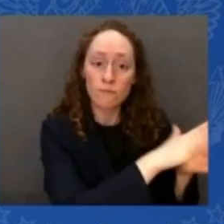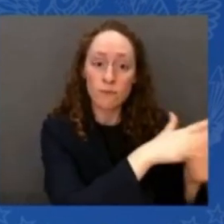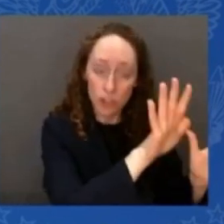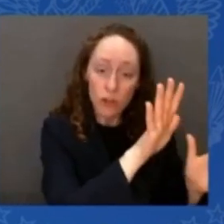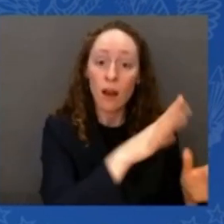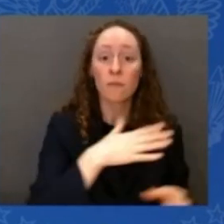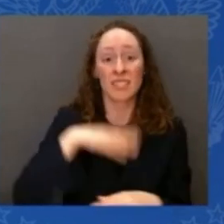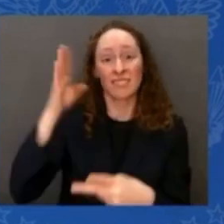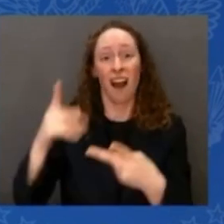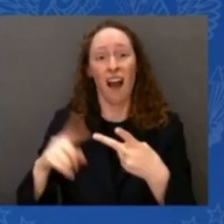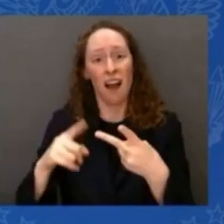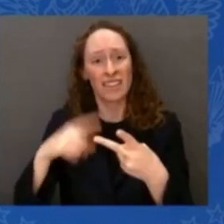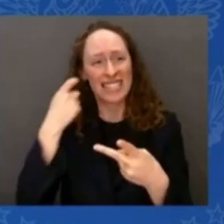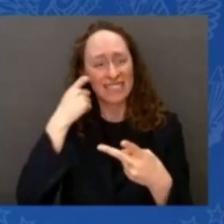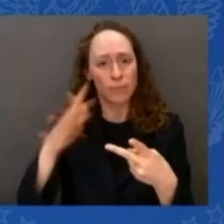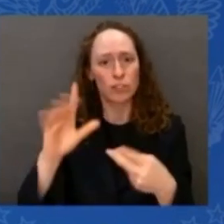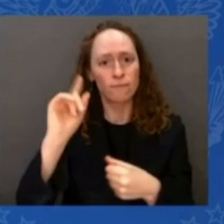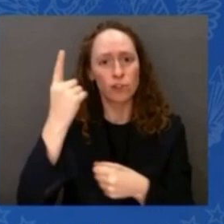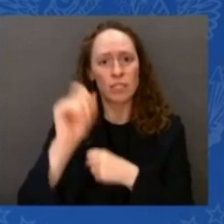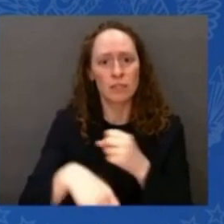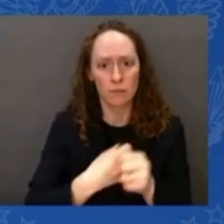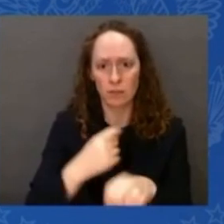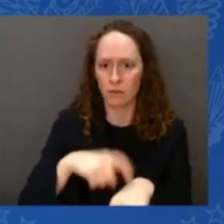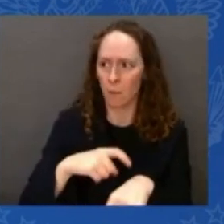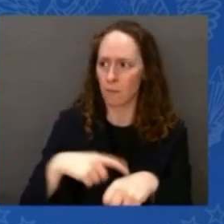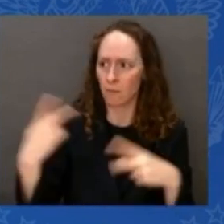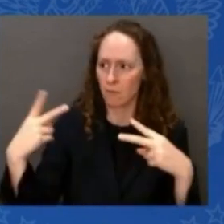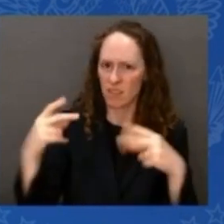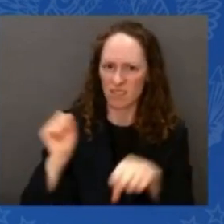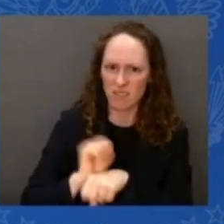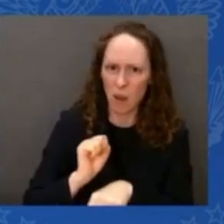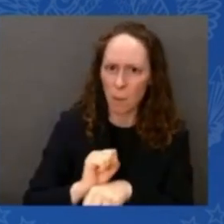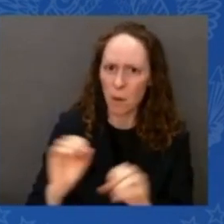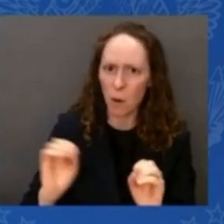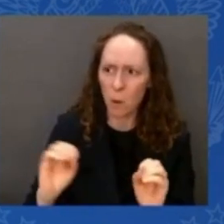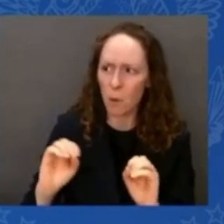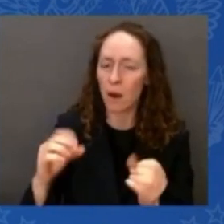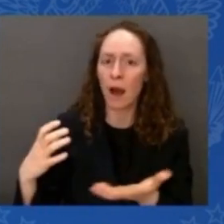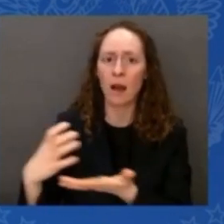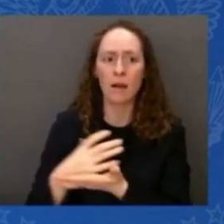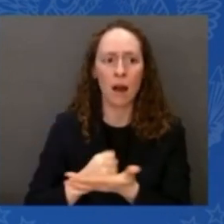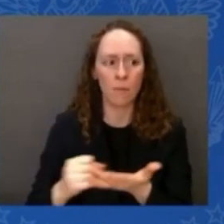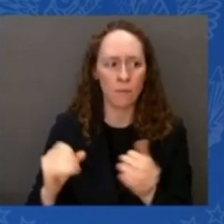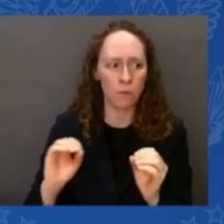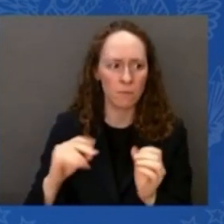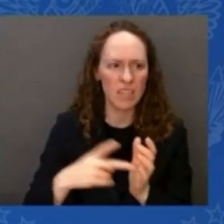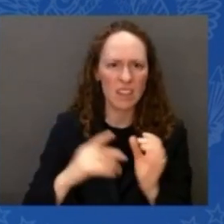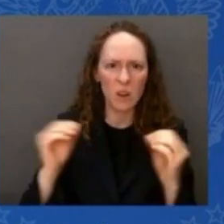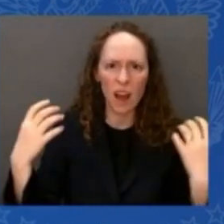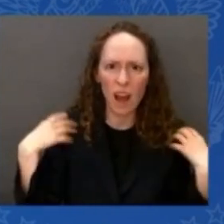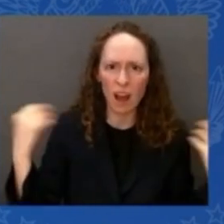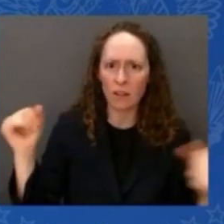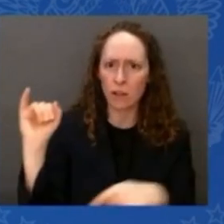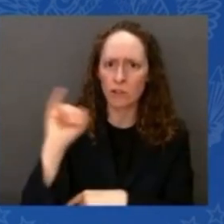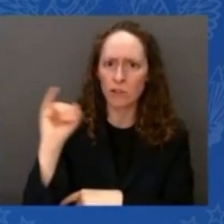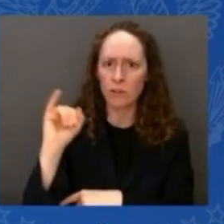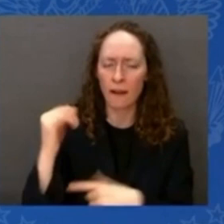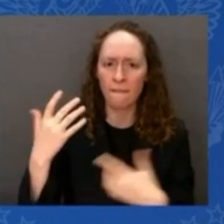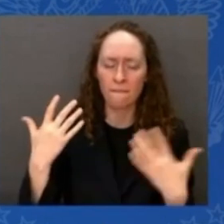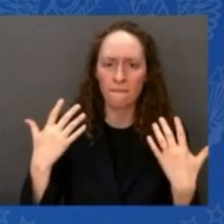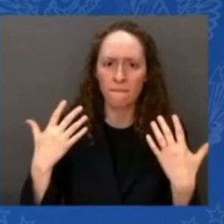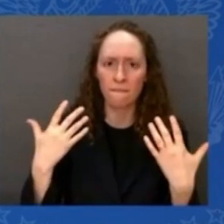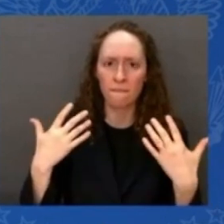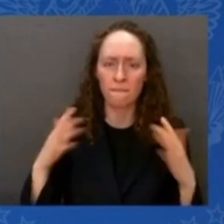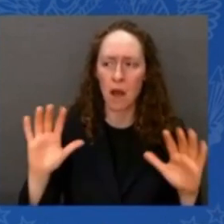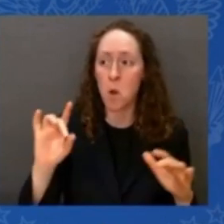care. So when I talk about this wonky journey, there have been ups and downs, and this was the first dip, or some